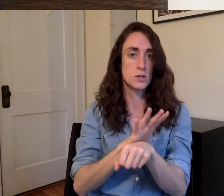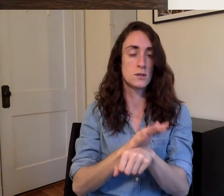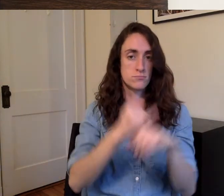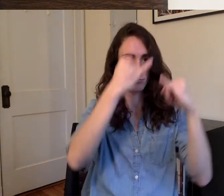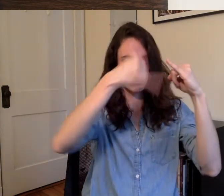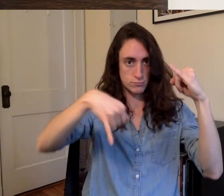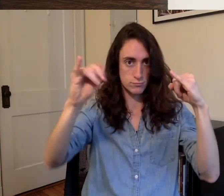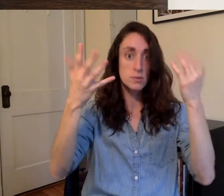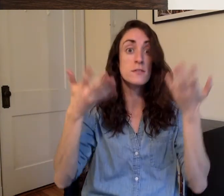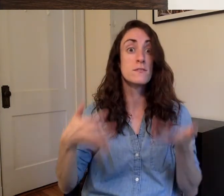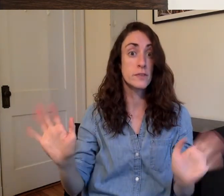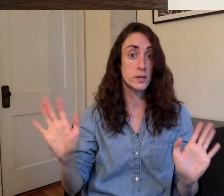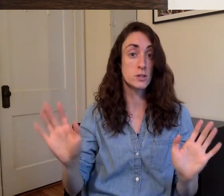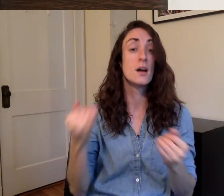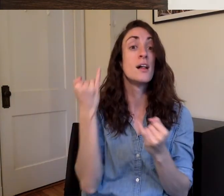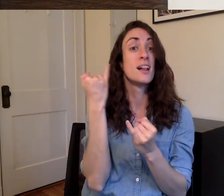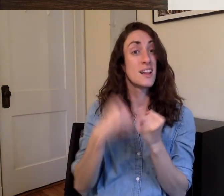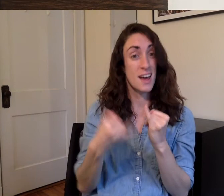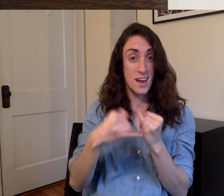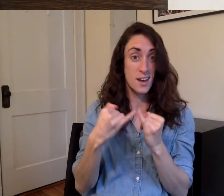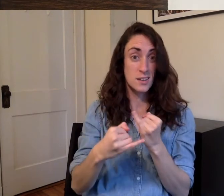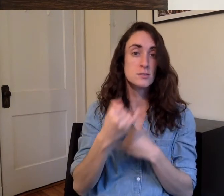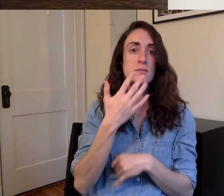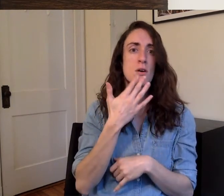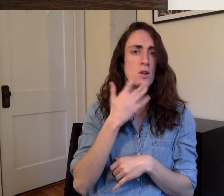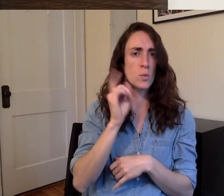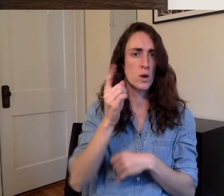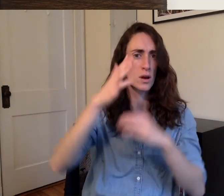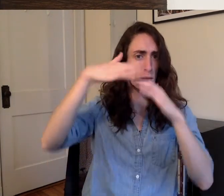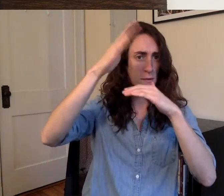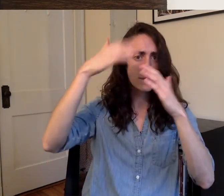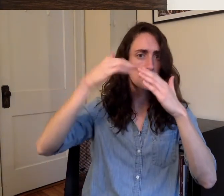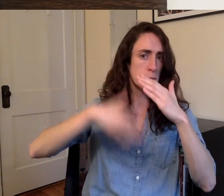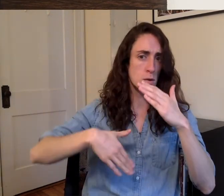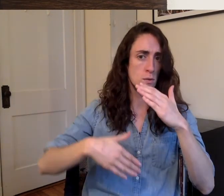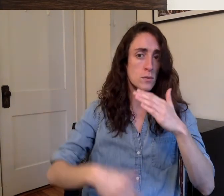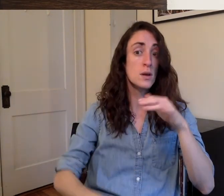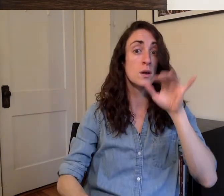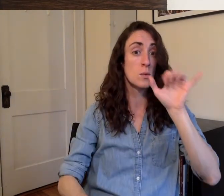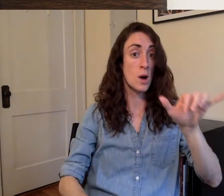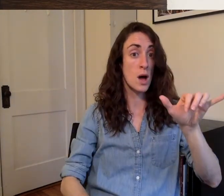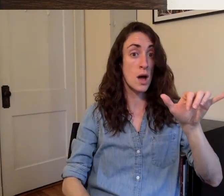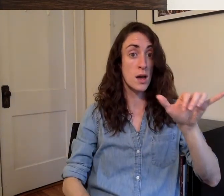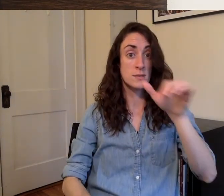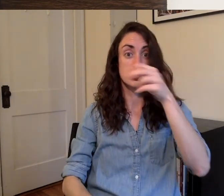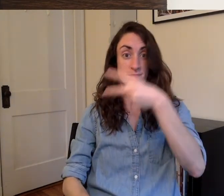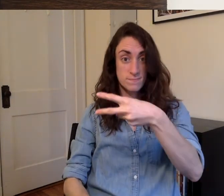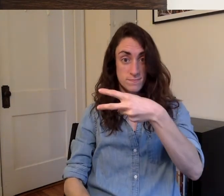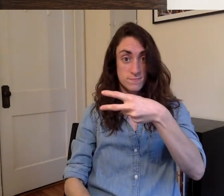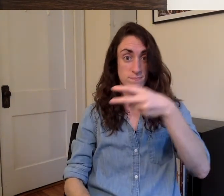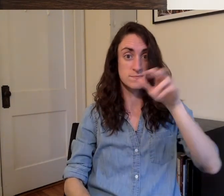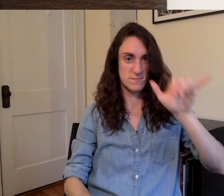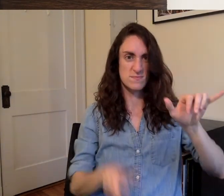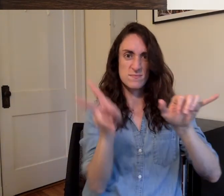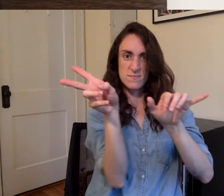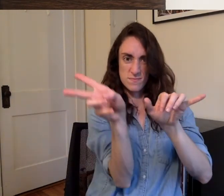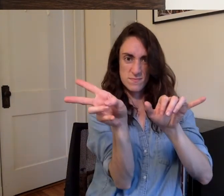And then because we have y is less than or equal to the expression, we're going to color in below the boundary line.